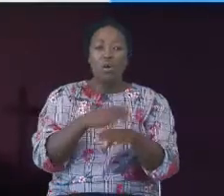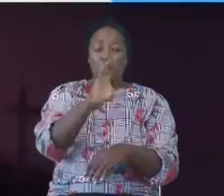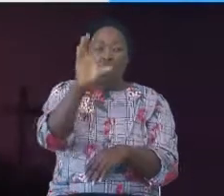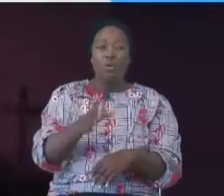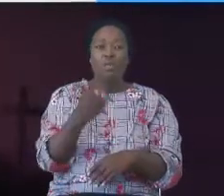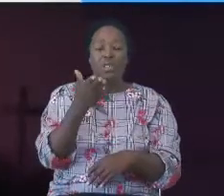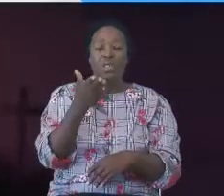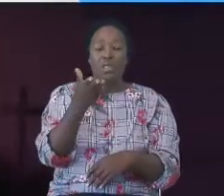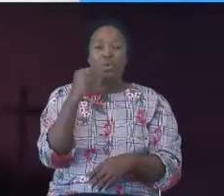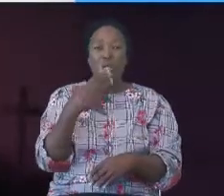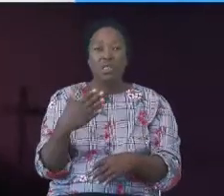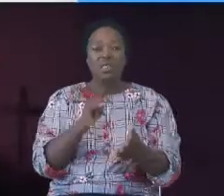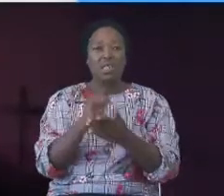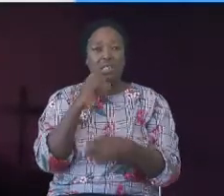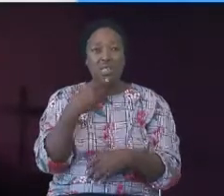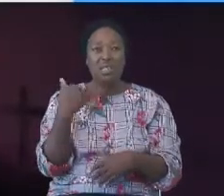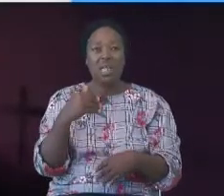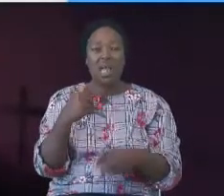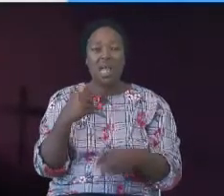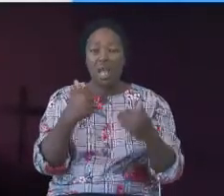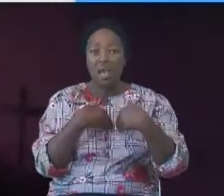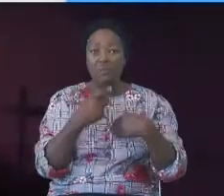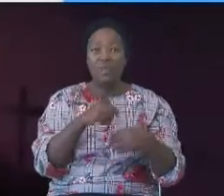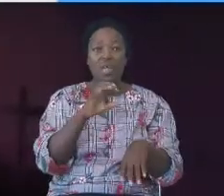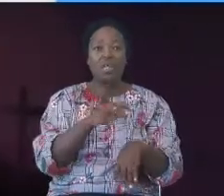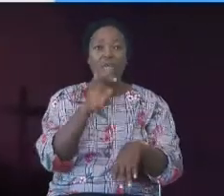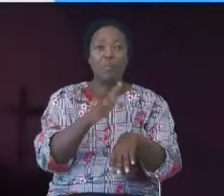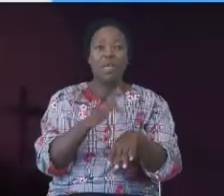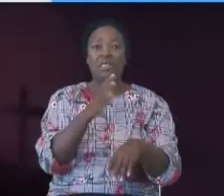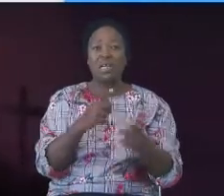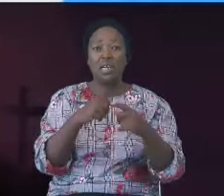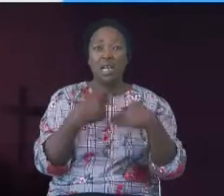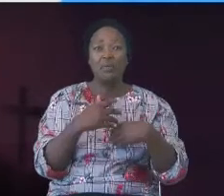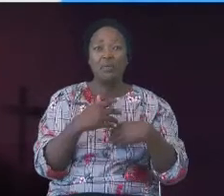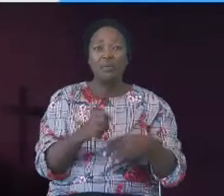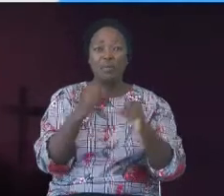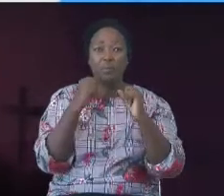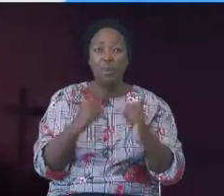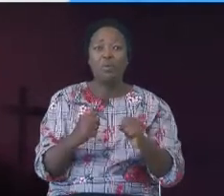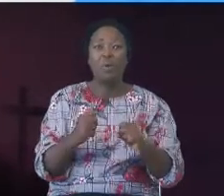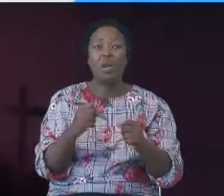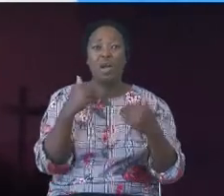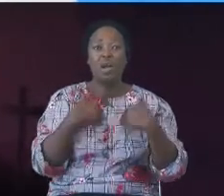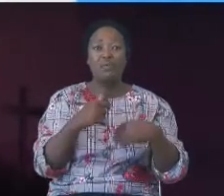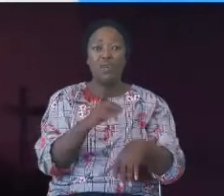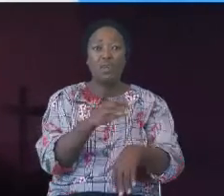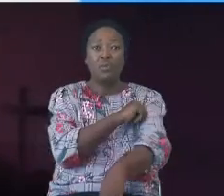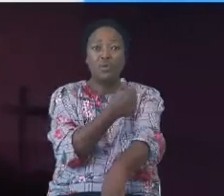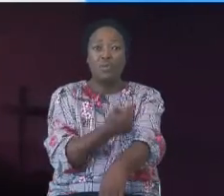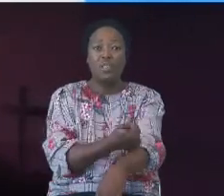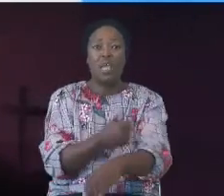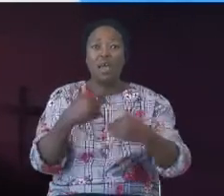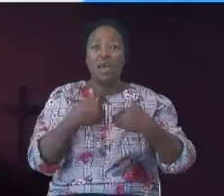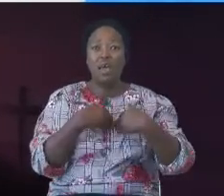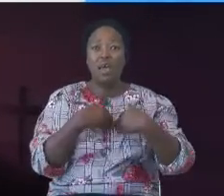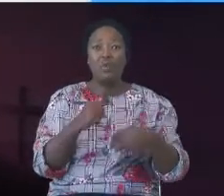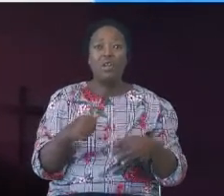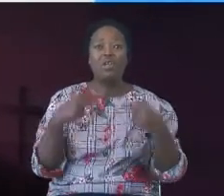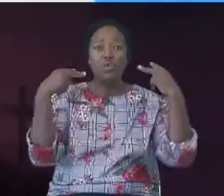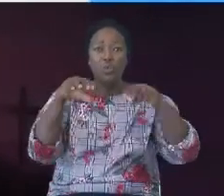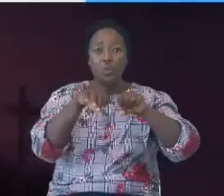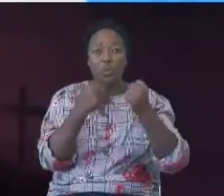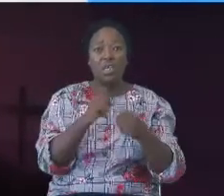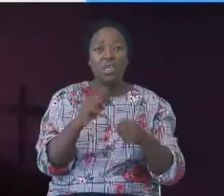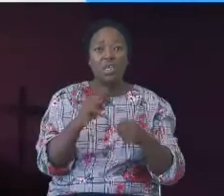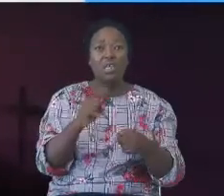the cross. On the cross, there were things he said, having an impact, having a